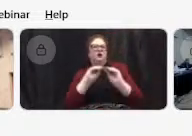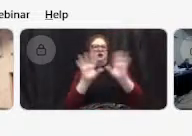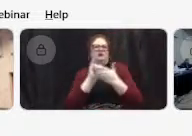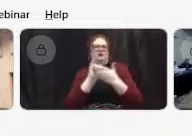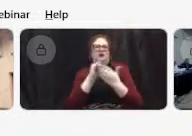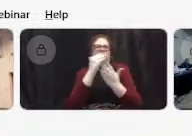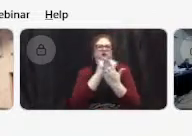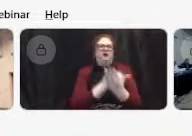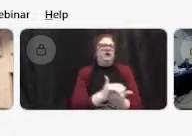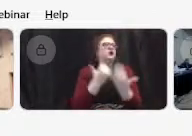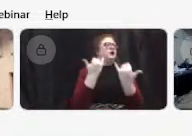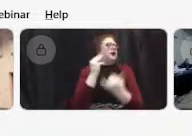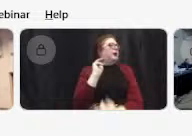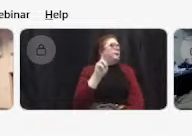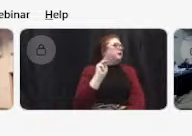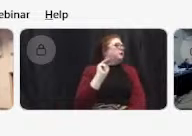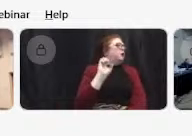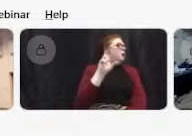please?